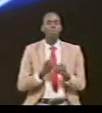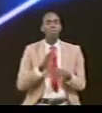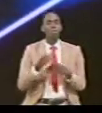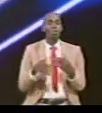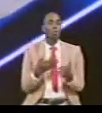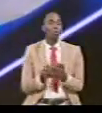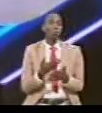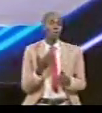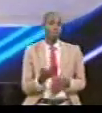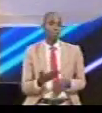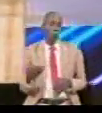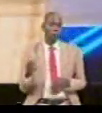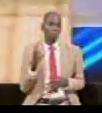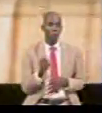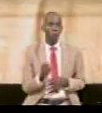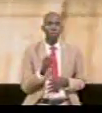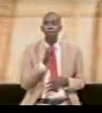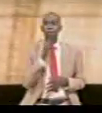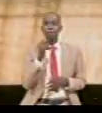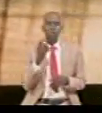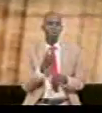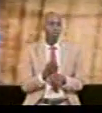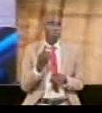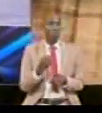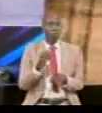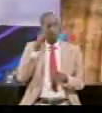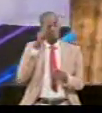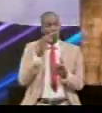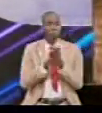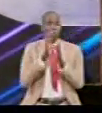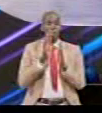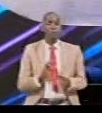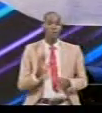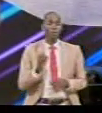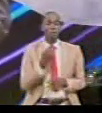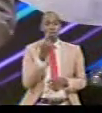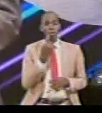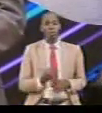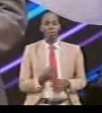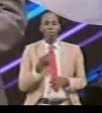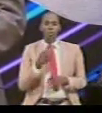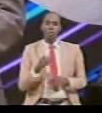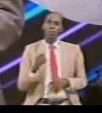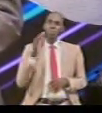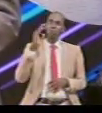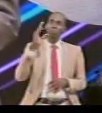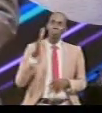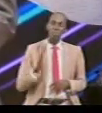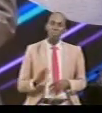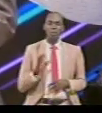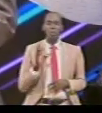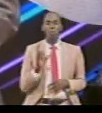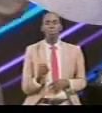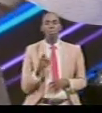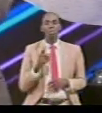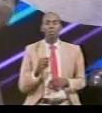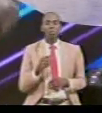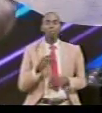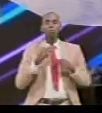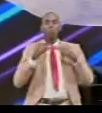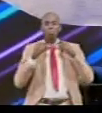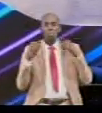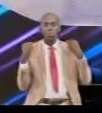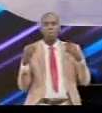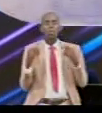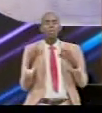things. Not just the believers alone, the ministers, the preachers, the pastors, that they